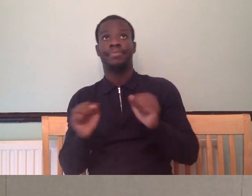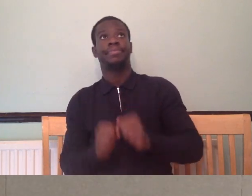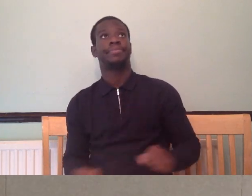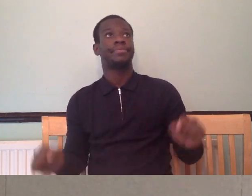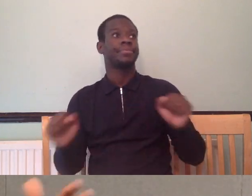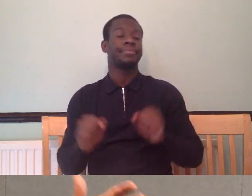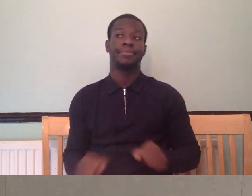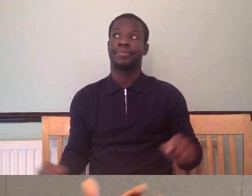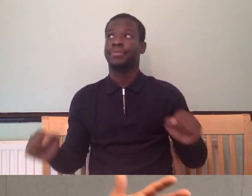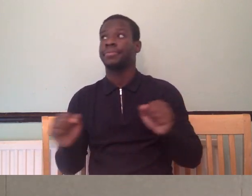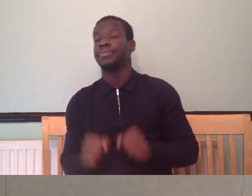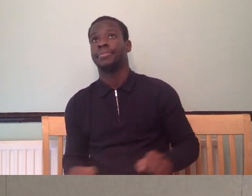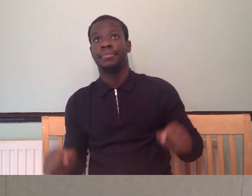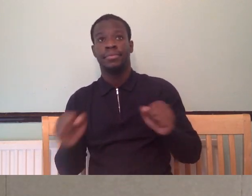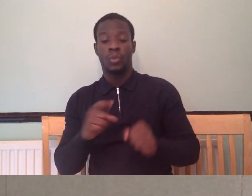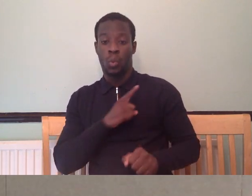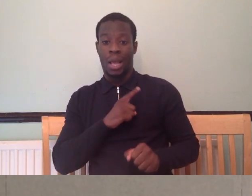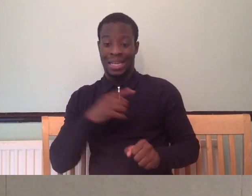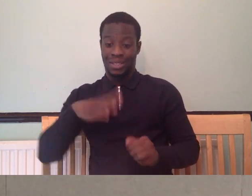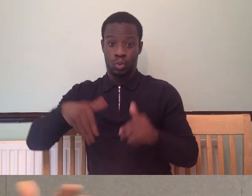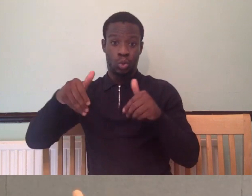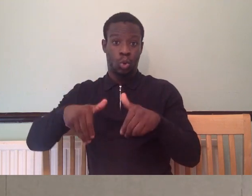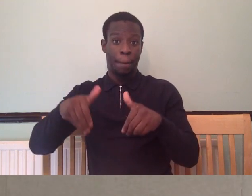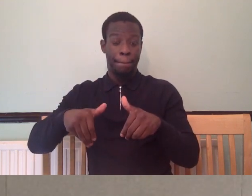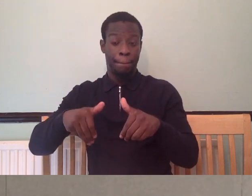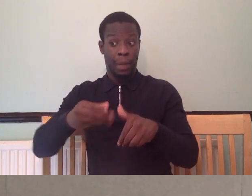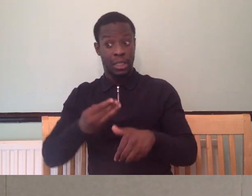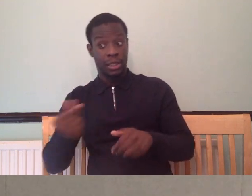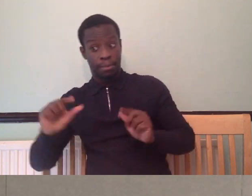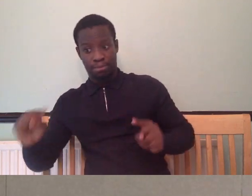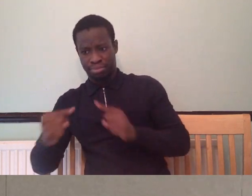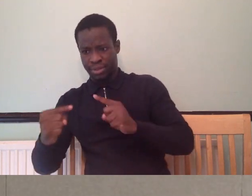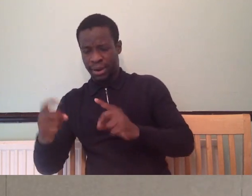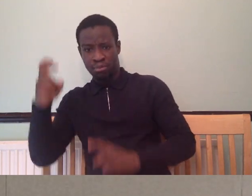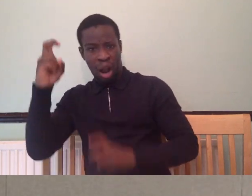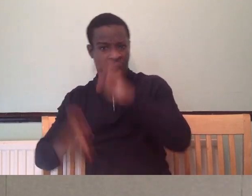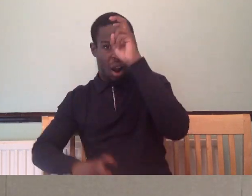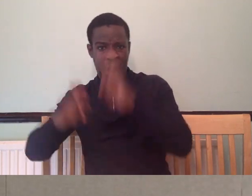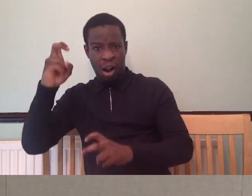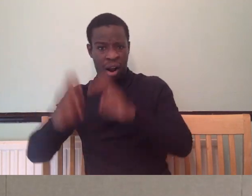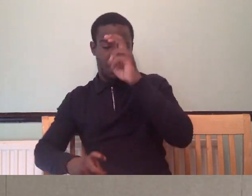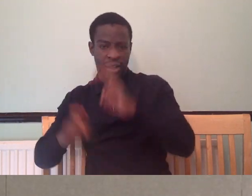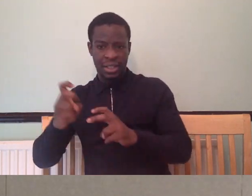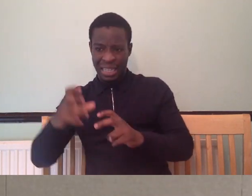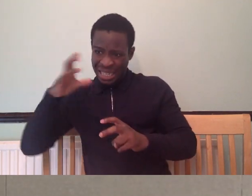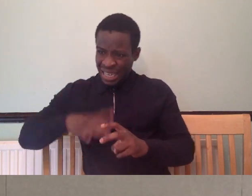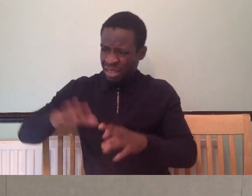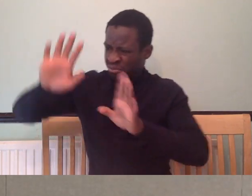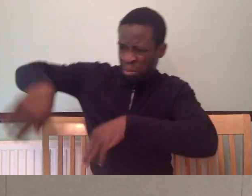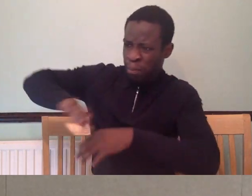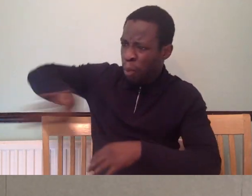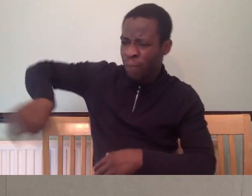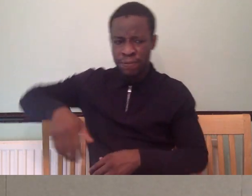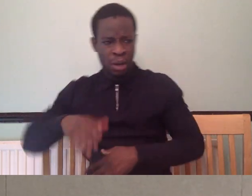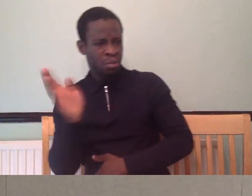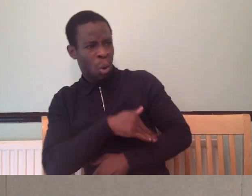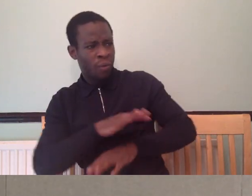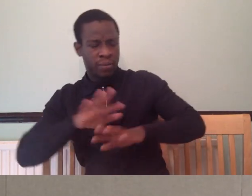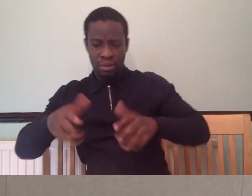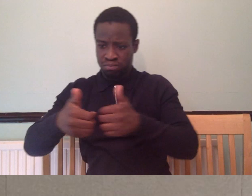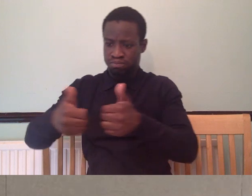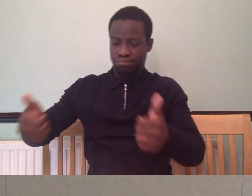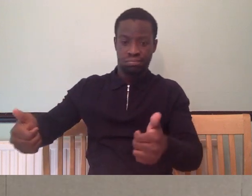in order to get their provisions, folks even fighting with one another to make sure that they get what they think they